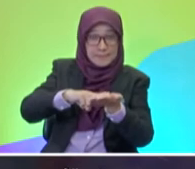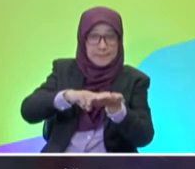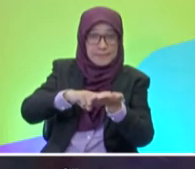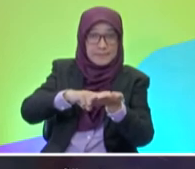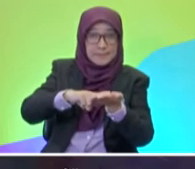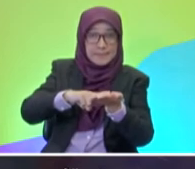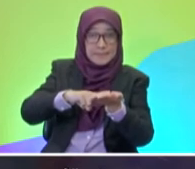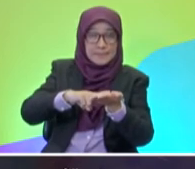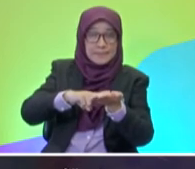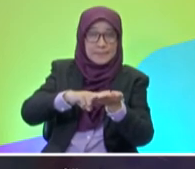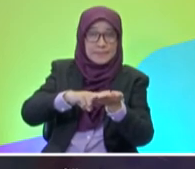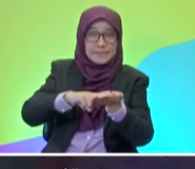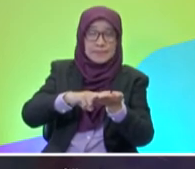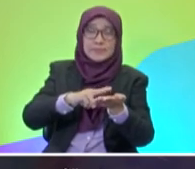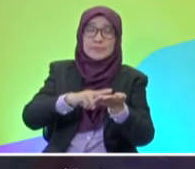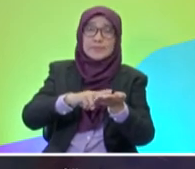along